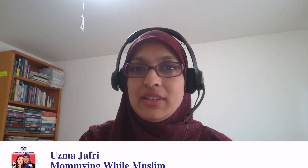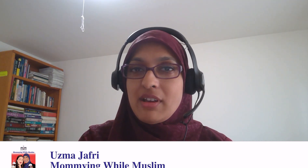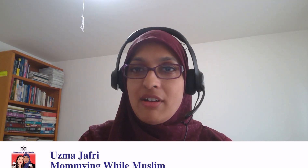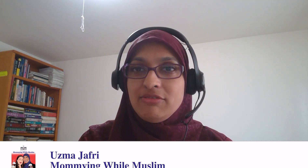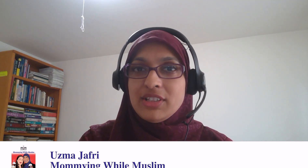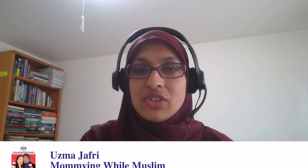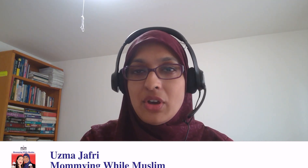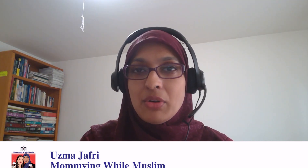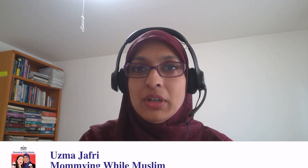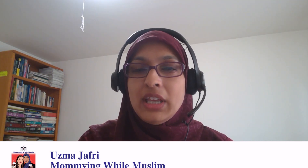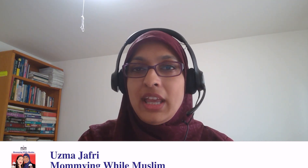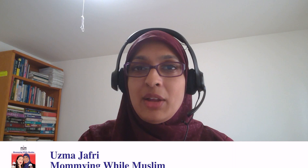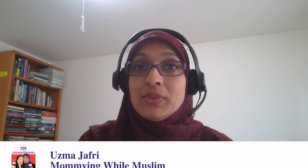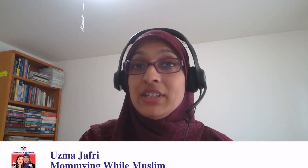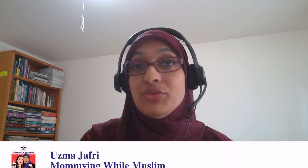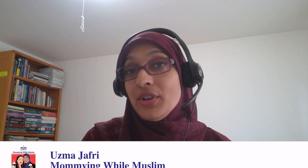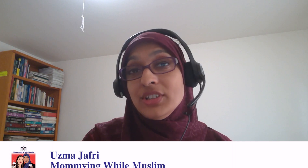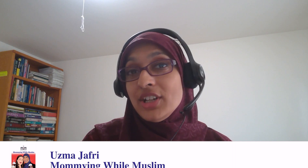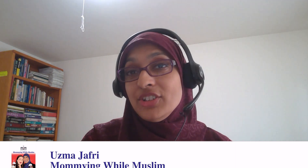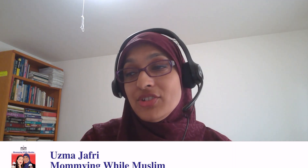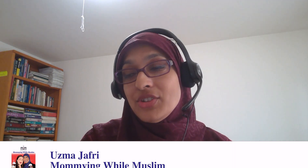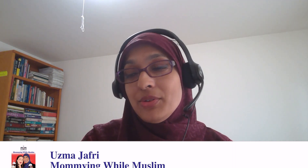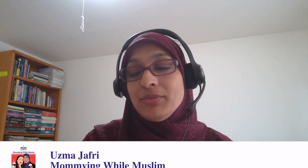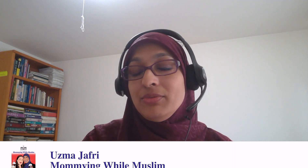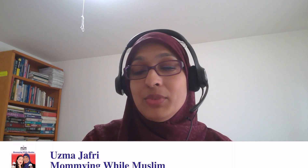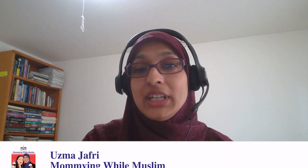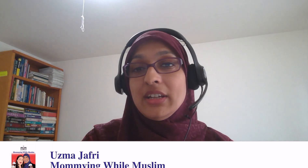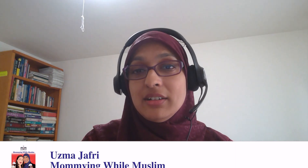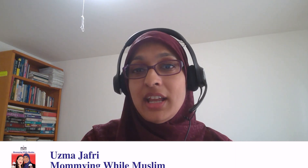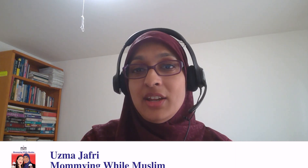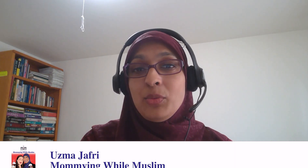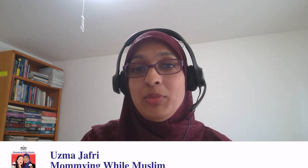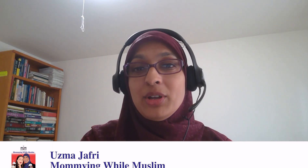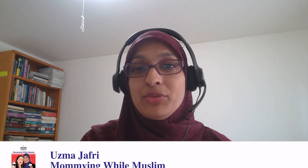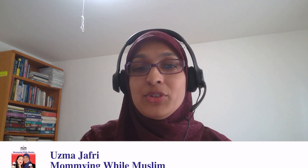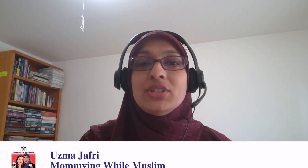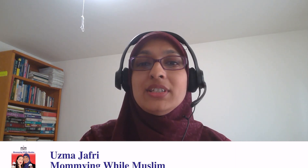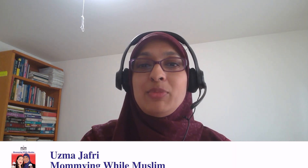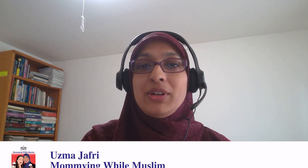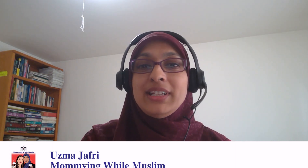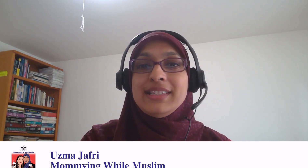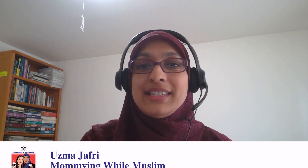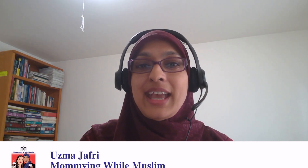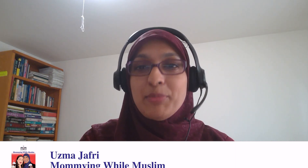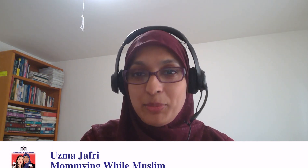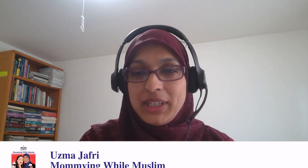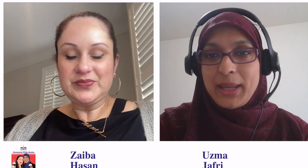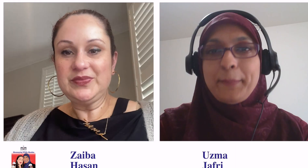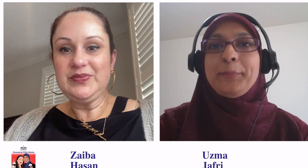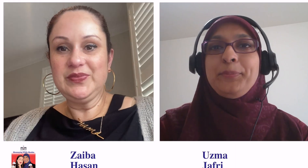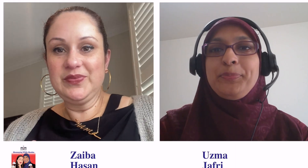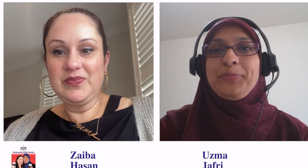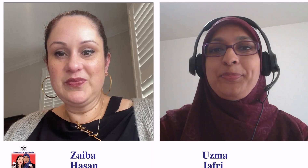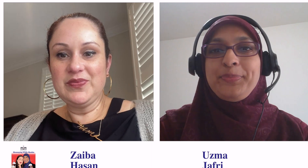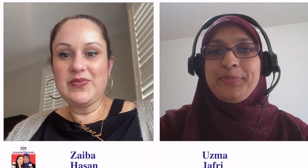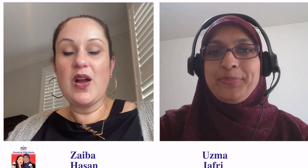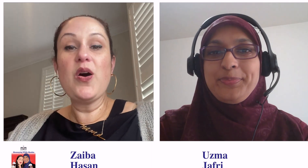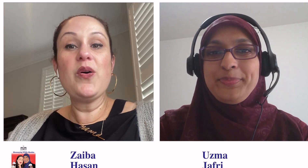I have some days off, let's go, and we'll see the fall colors. So we're here, and it will be our first experience apple picking.